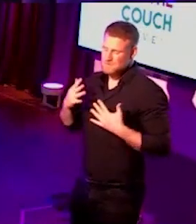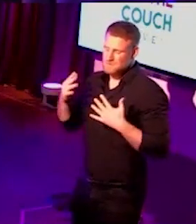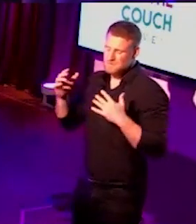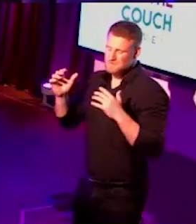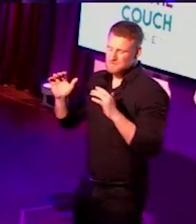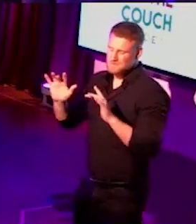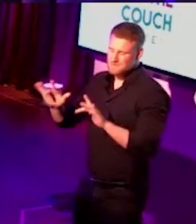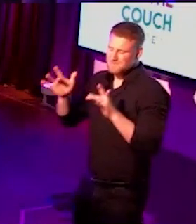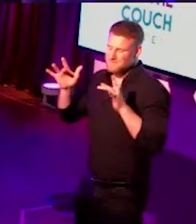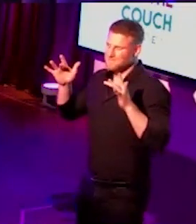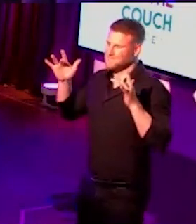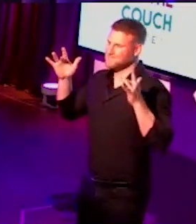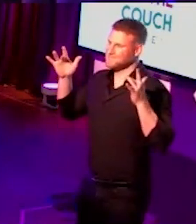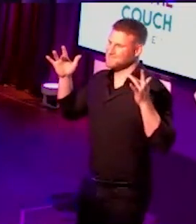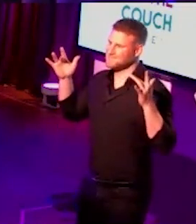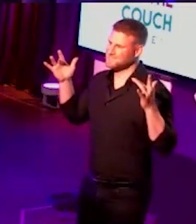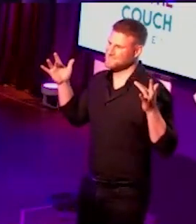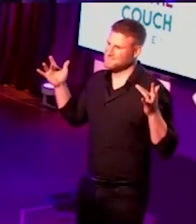bright.